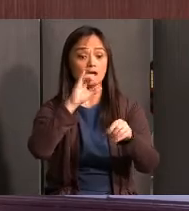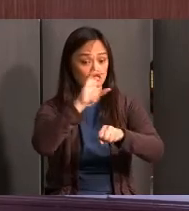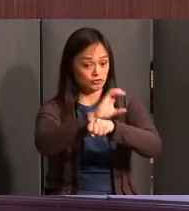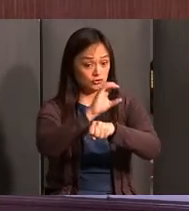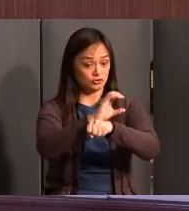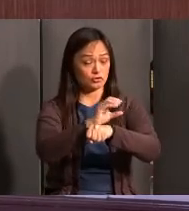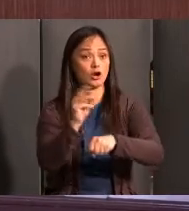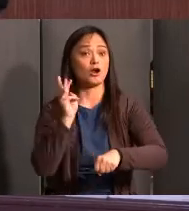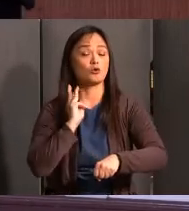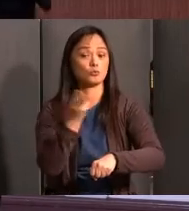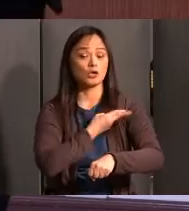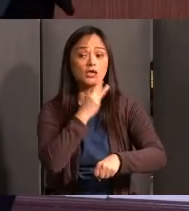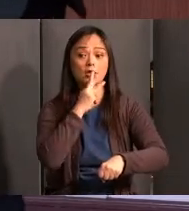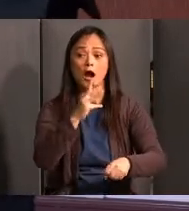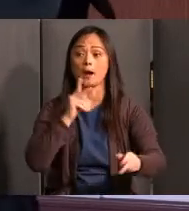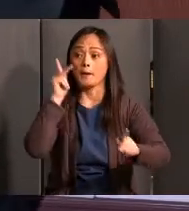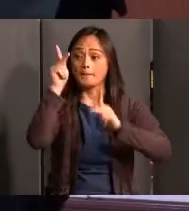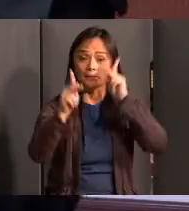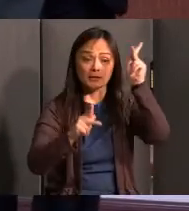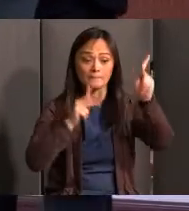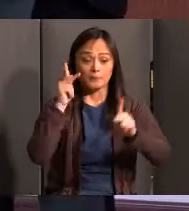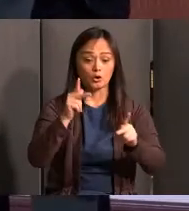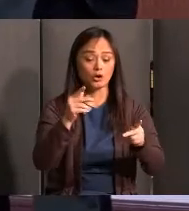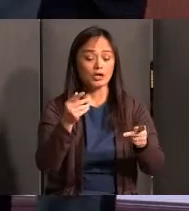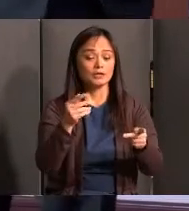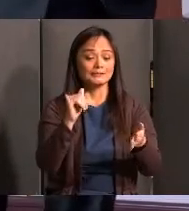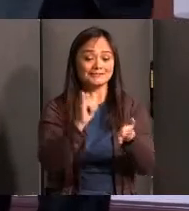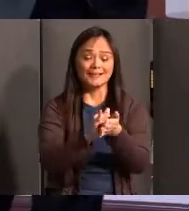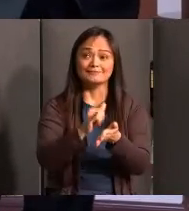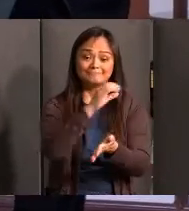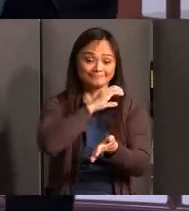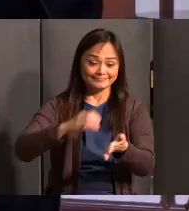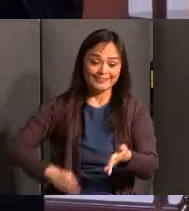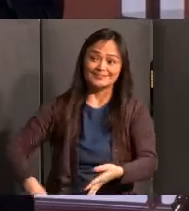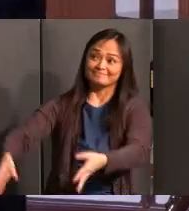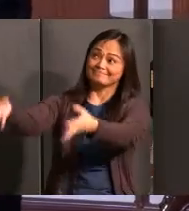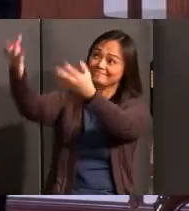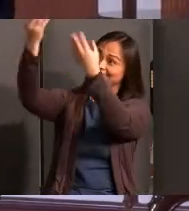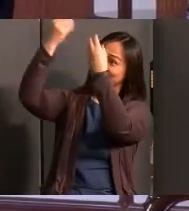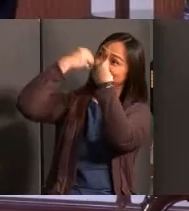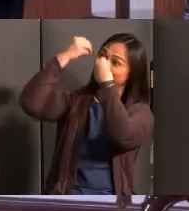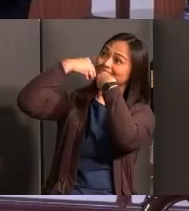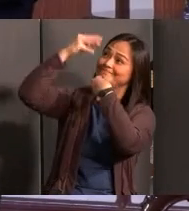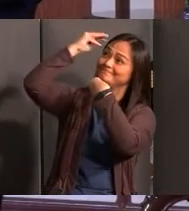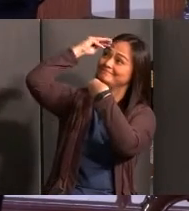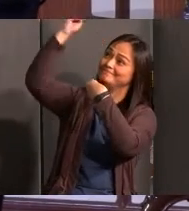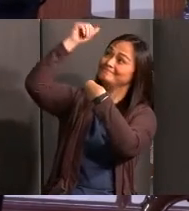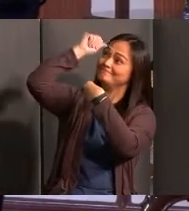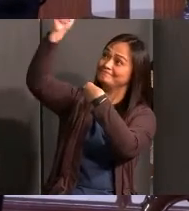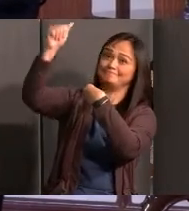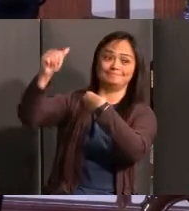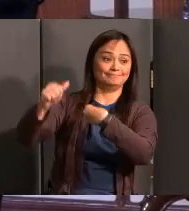whom Christ gave His very own